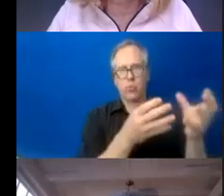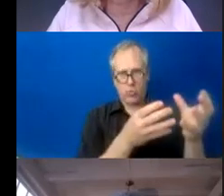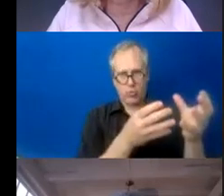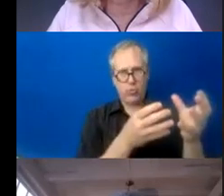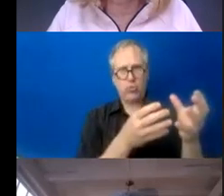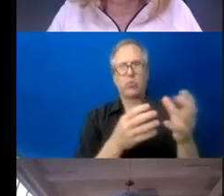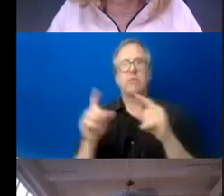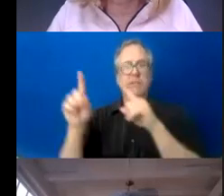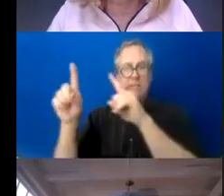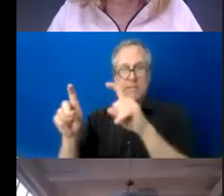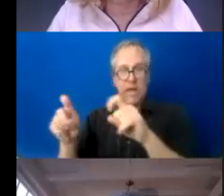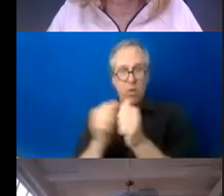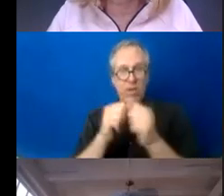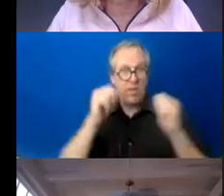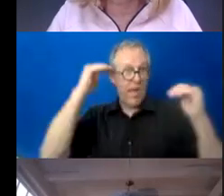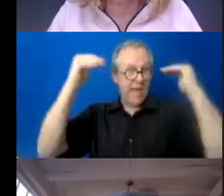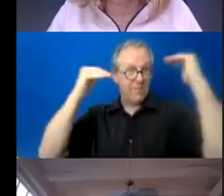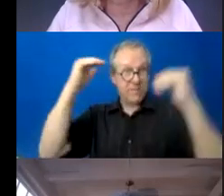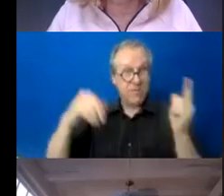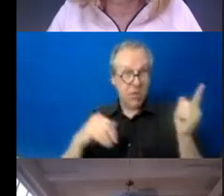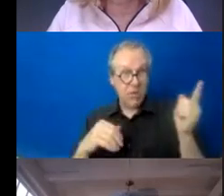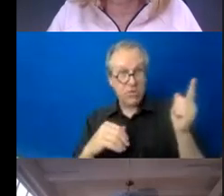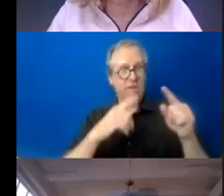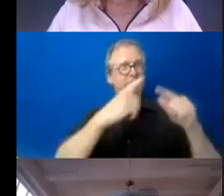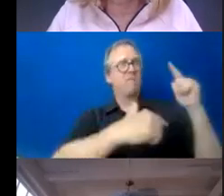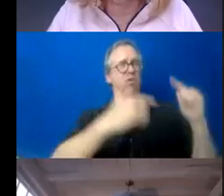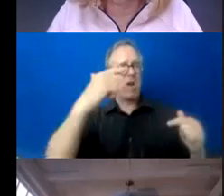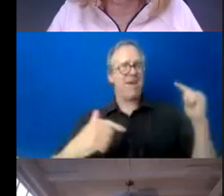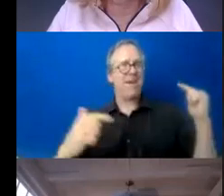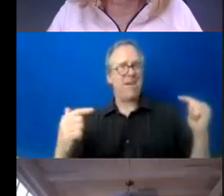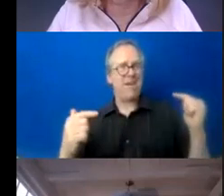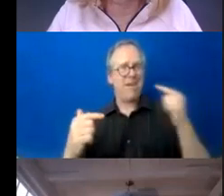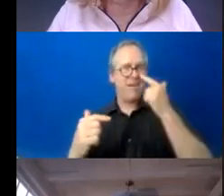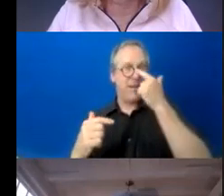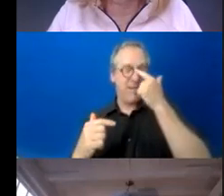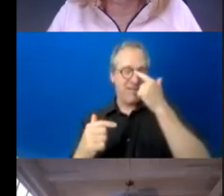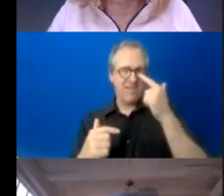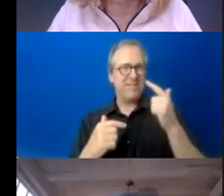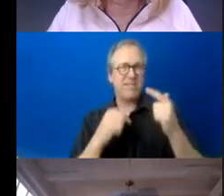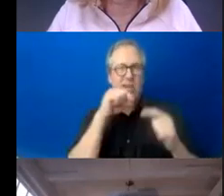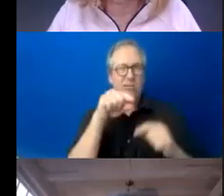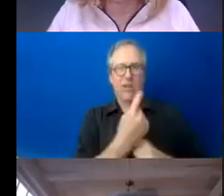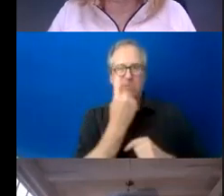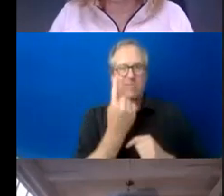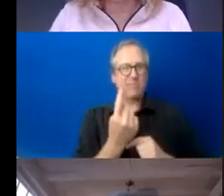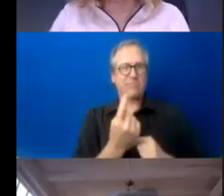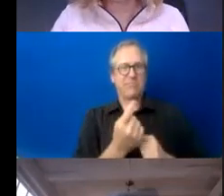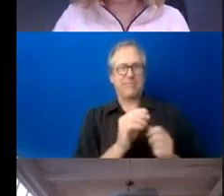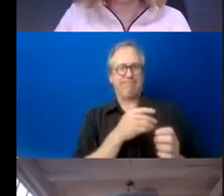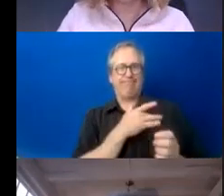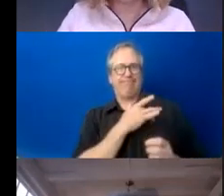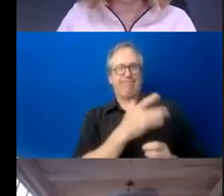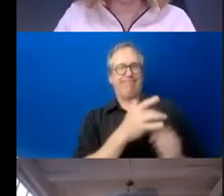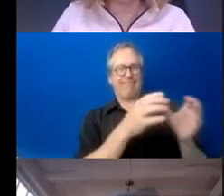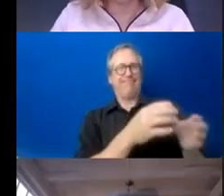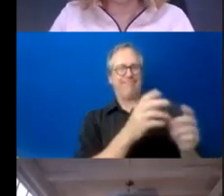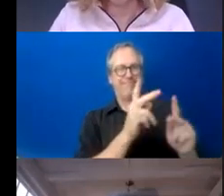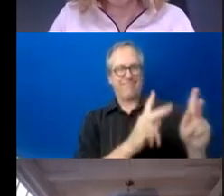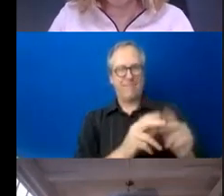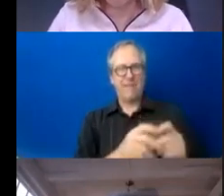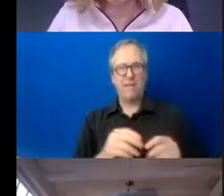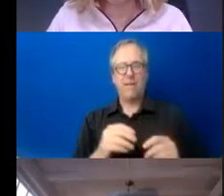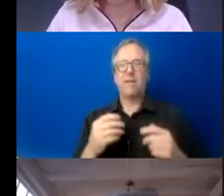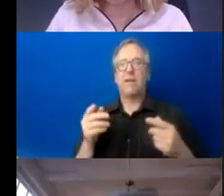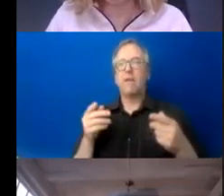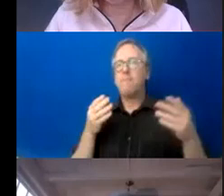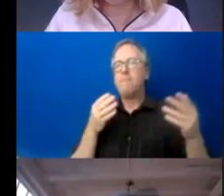the trials with adults too. And so remembering too that we're thinking a lot about the